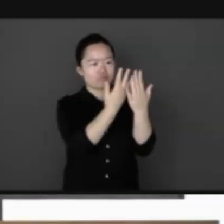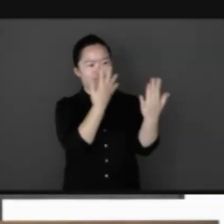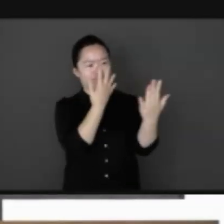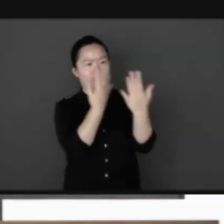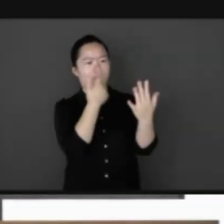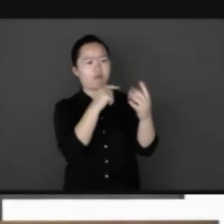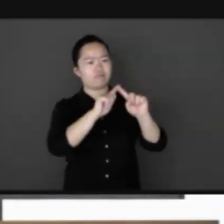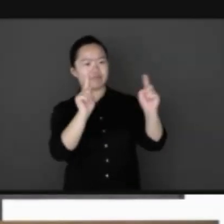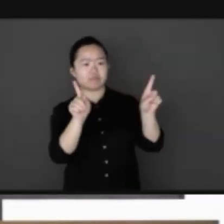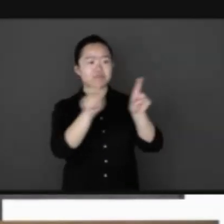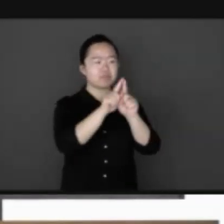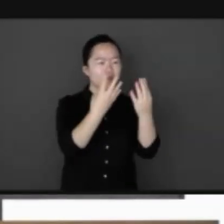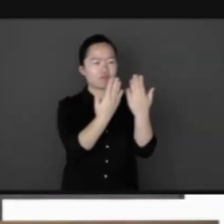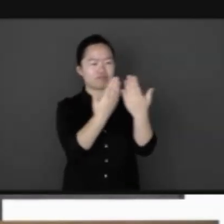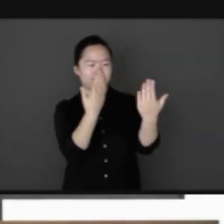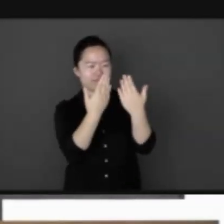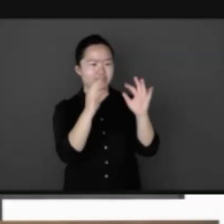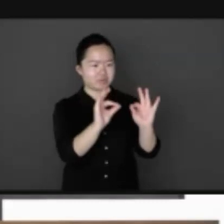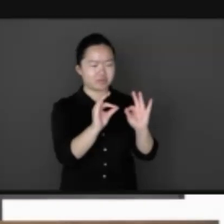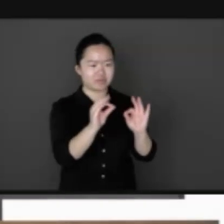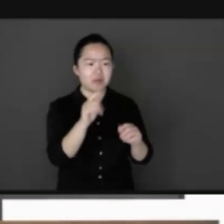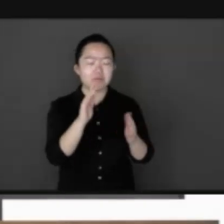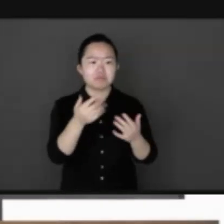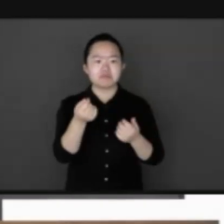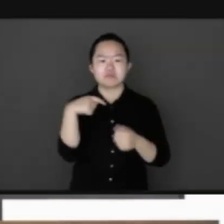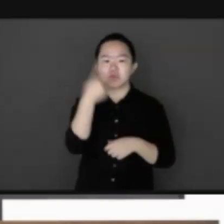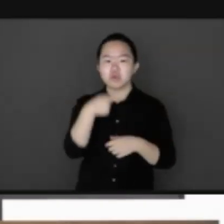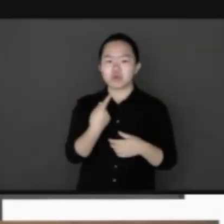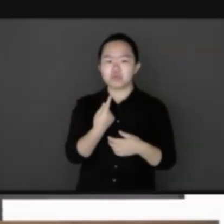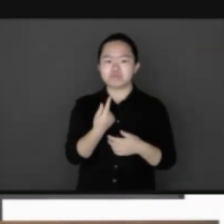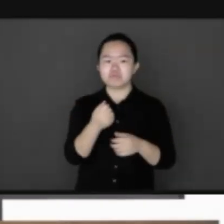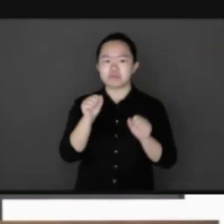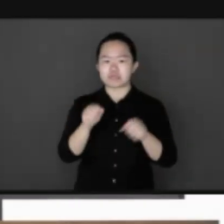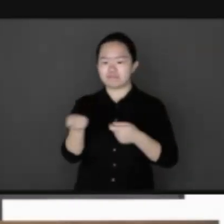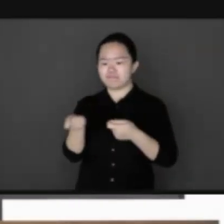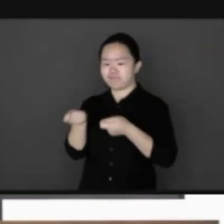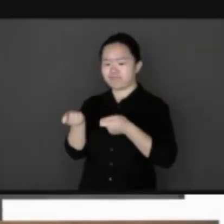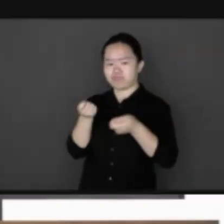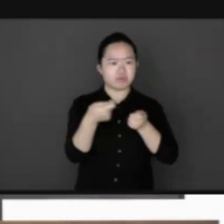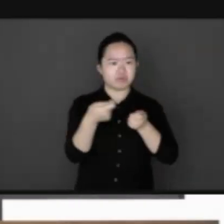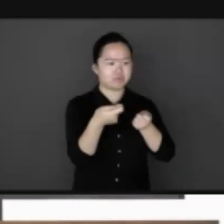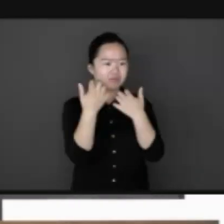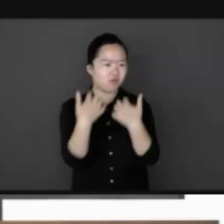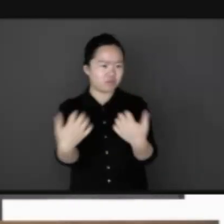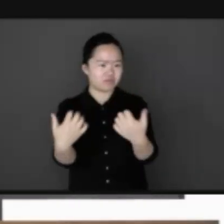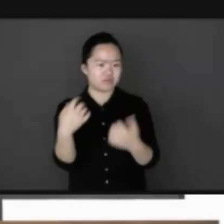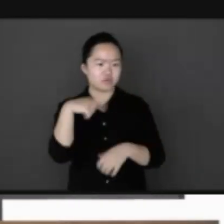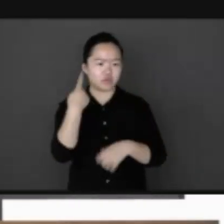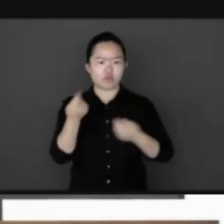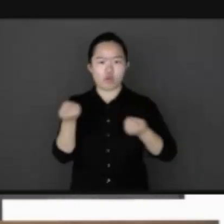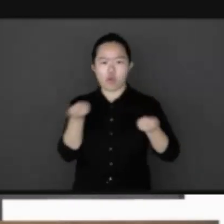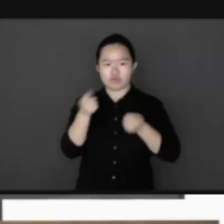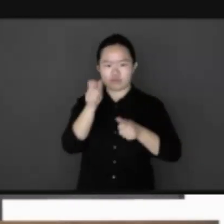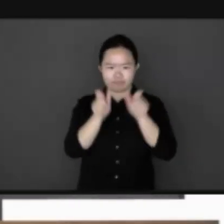didn't do anything. Okay, so examples are background and foreground colors, font size, font